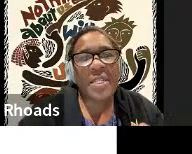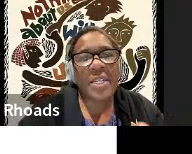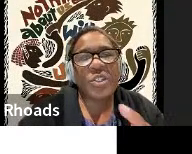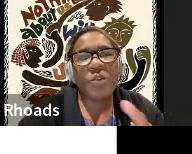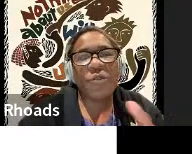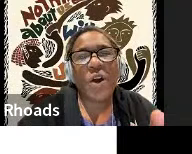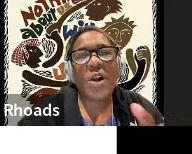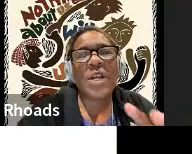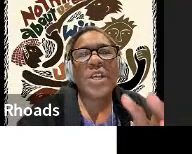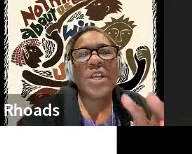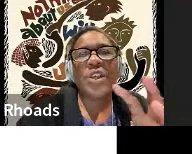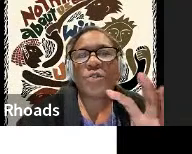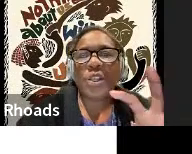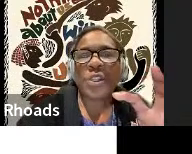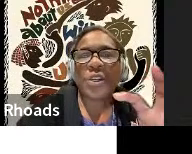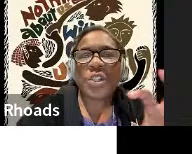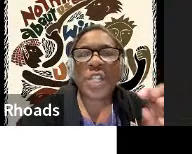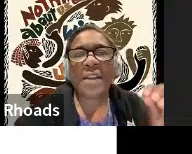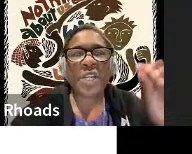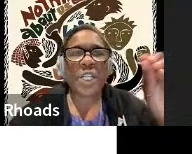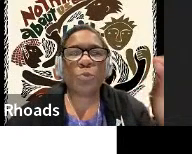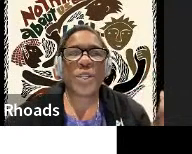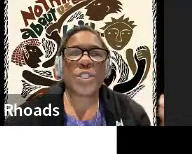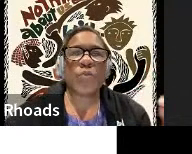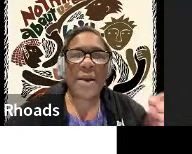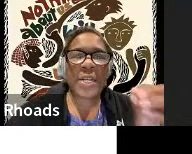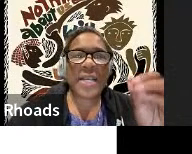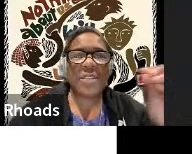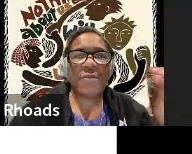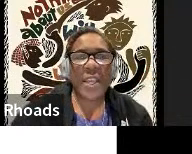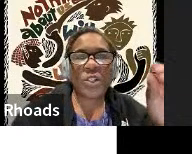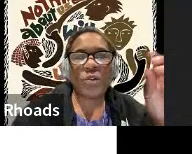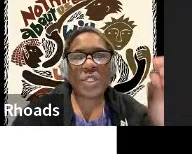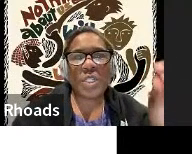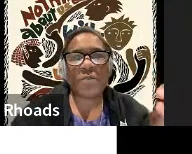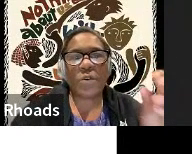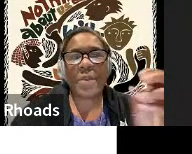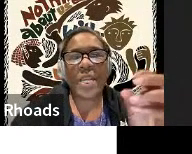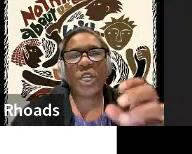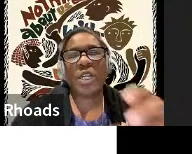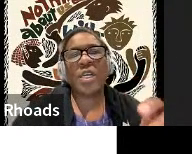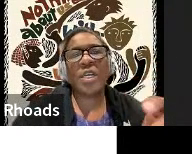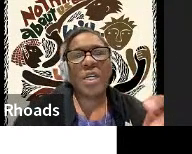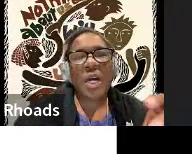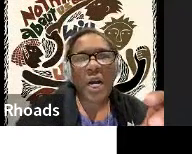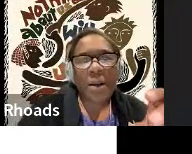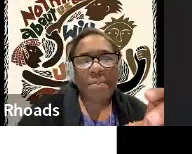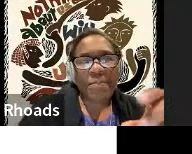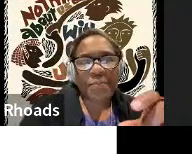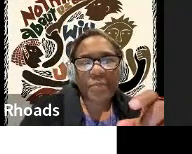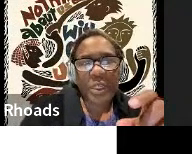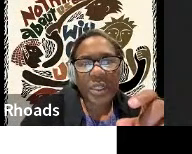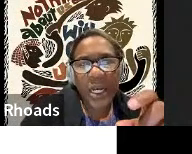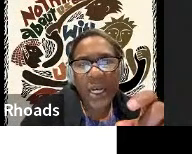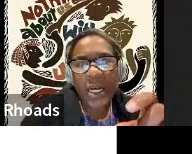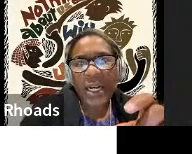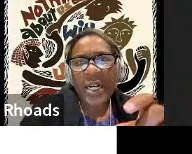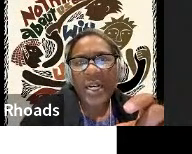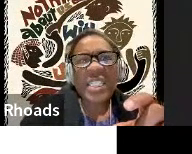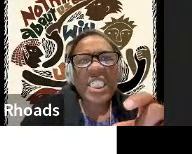to get vaccinated so far, there's a lot of touch points around it. I see fake news, disinformation.